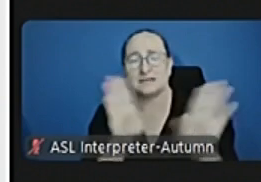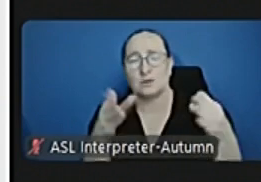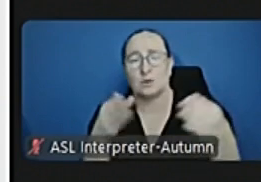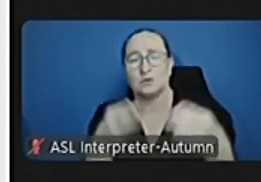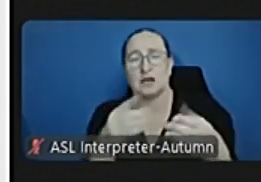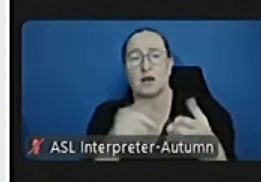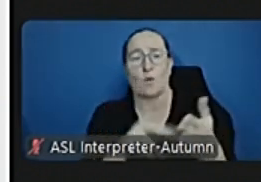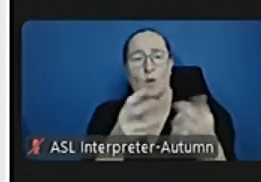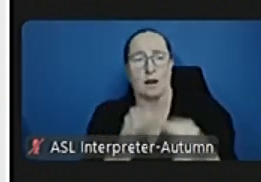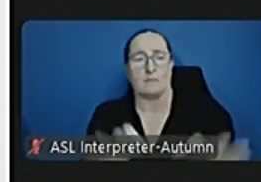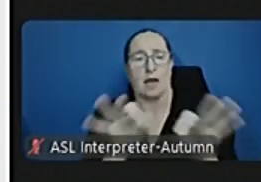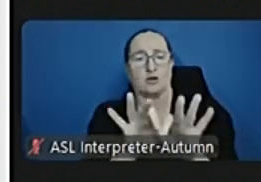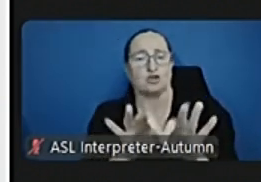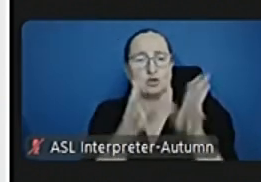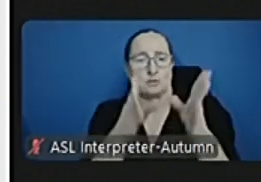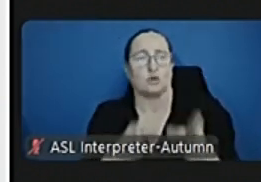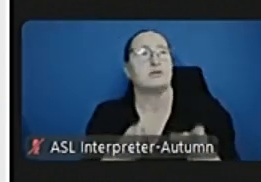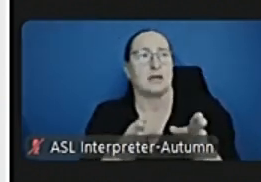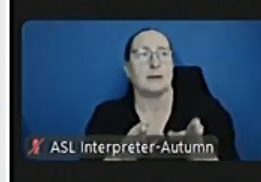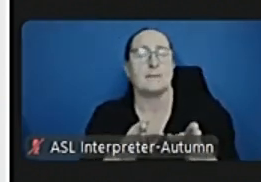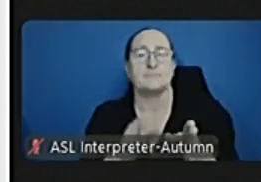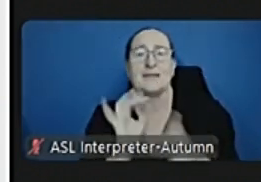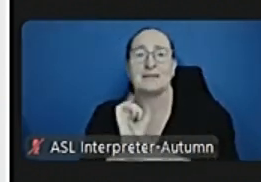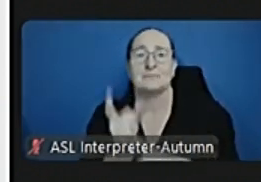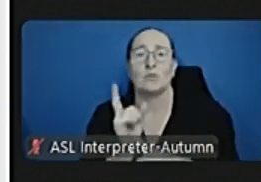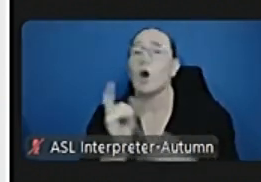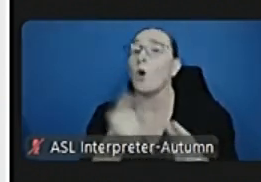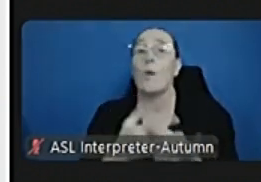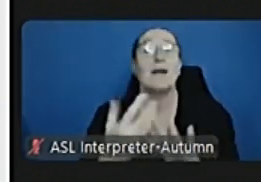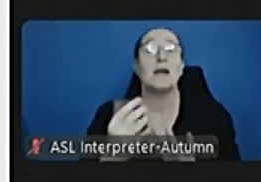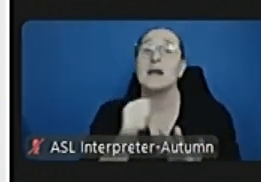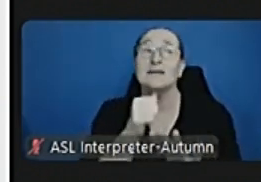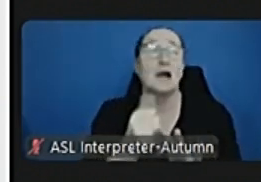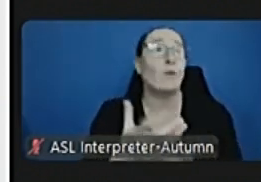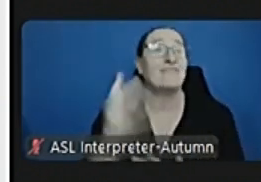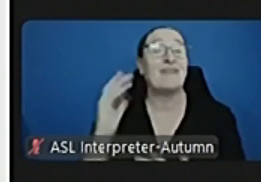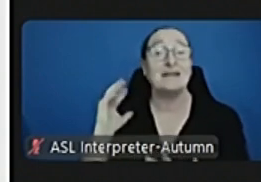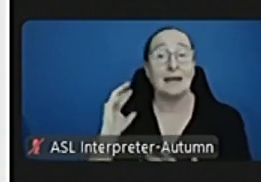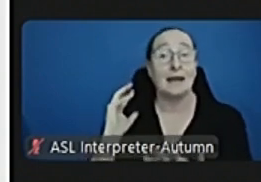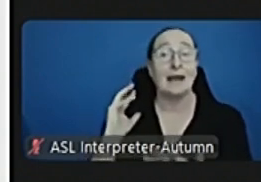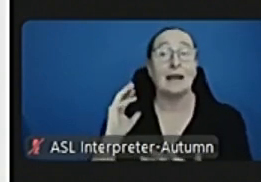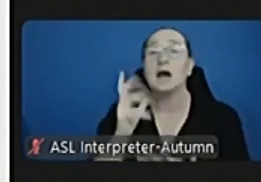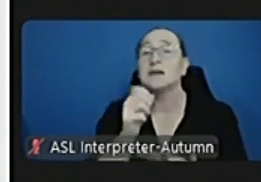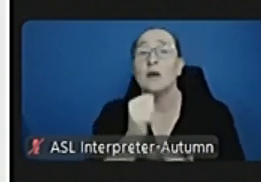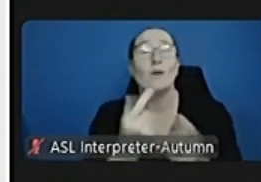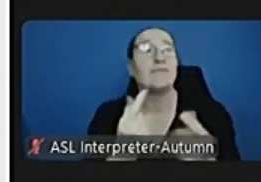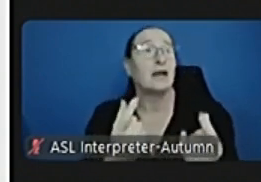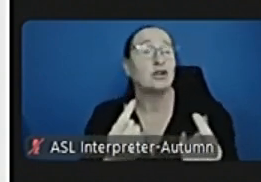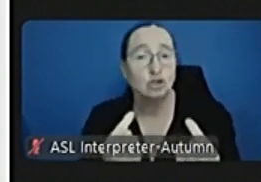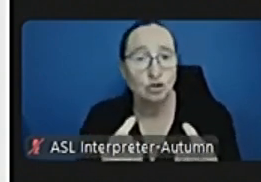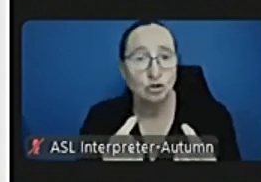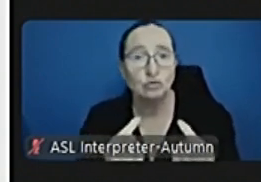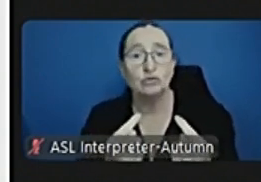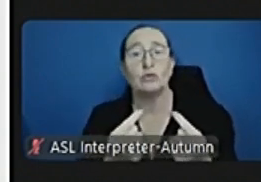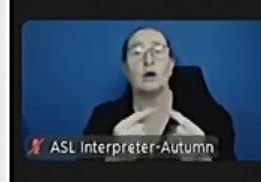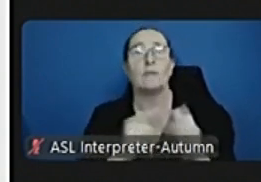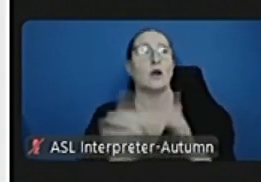matters to the individual in this moment. Not what they did, not what they're going to do and where things are going, but where they are